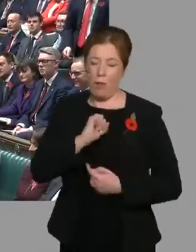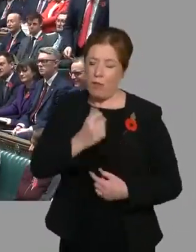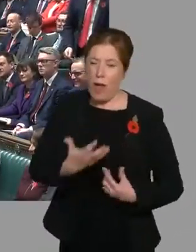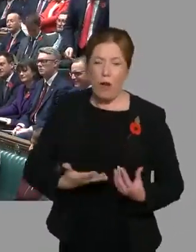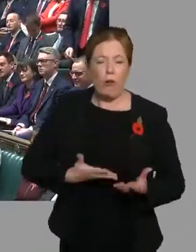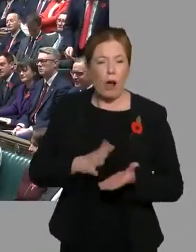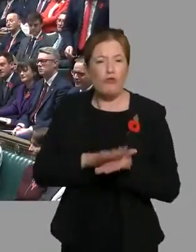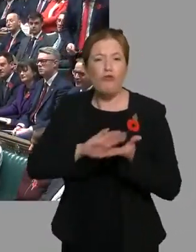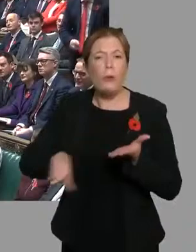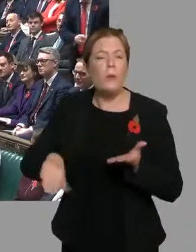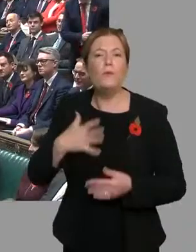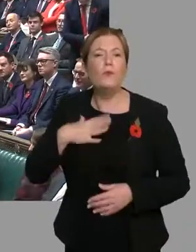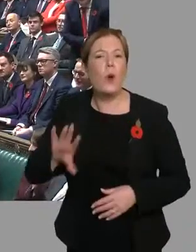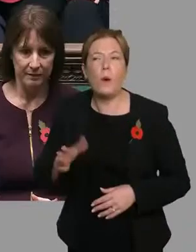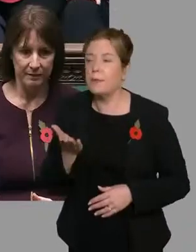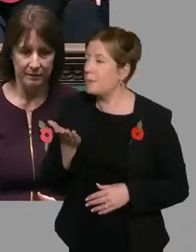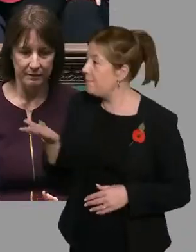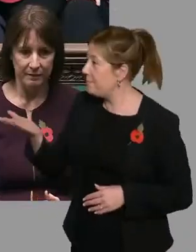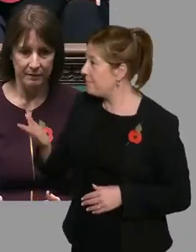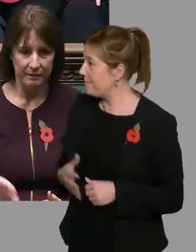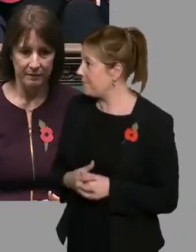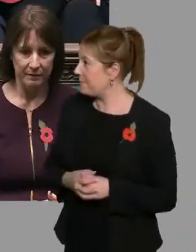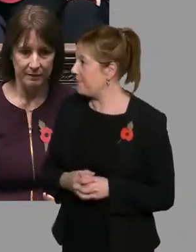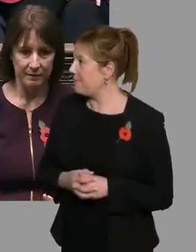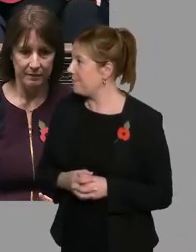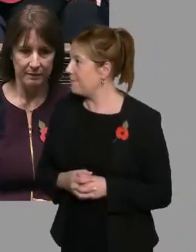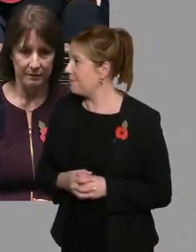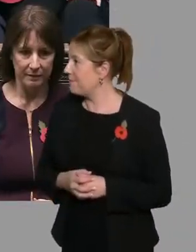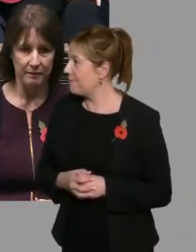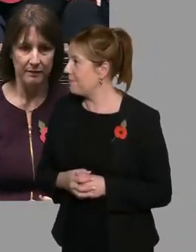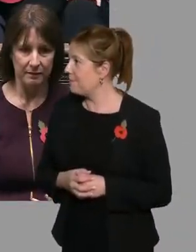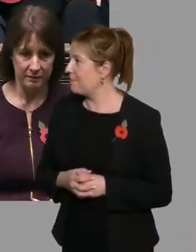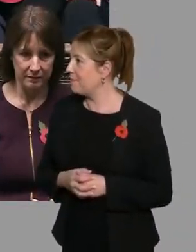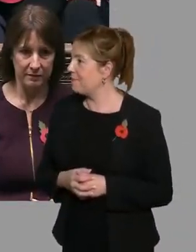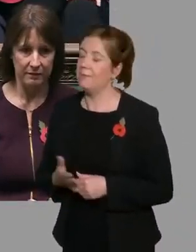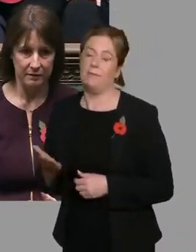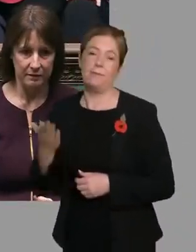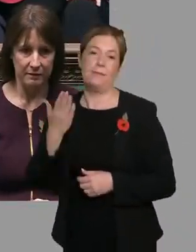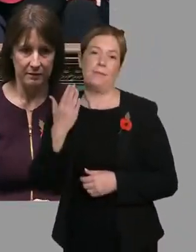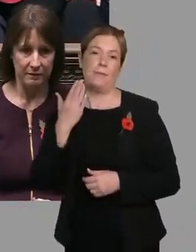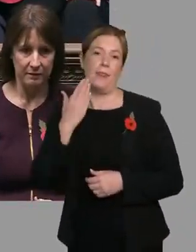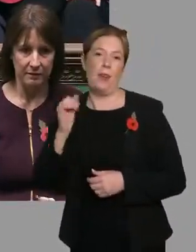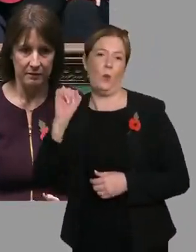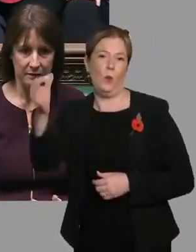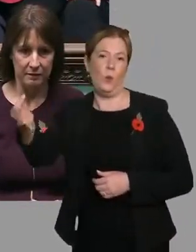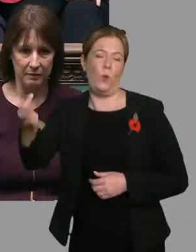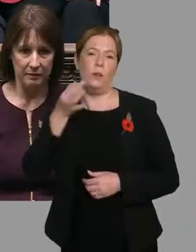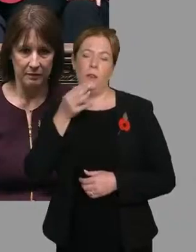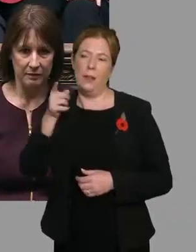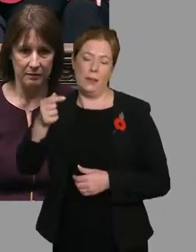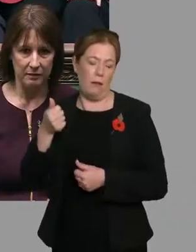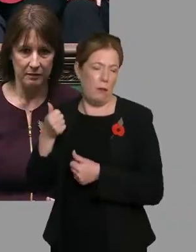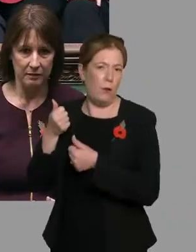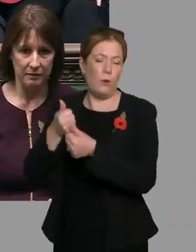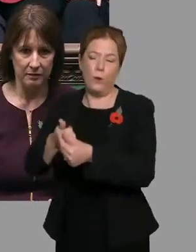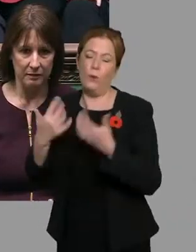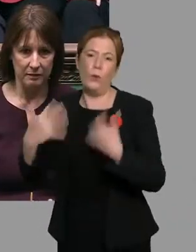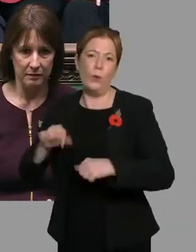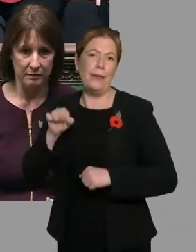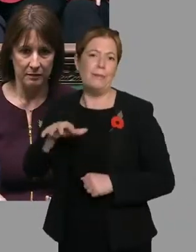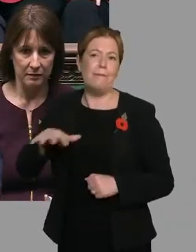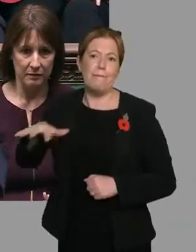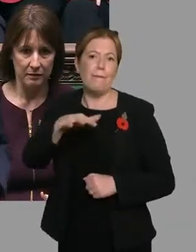Well, I thank my honourable friend for his question. He's a champion for families in his constituency. My answer is simple,